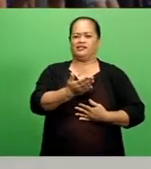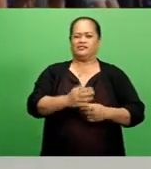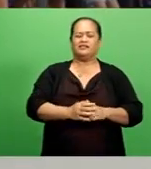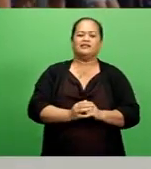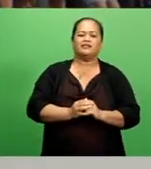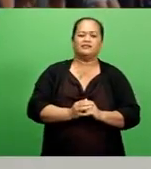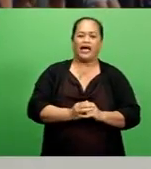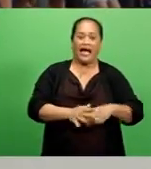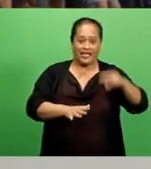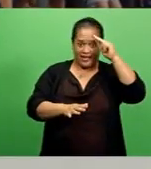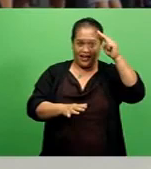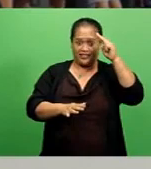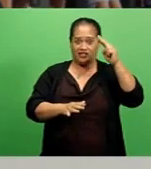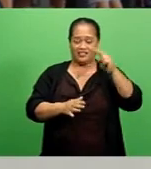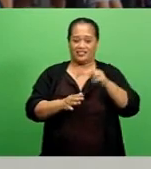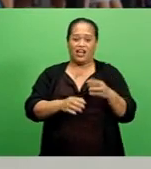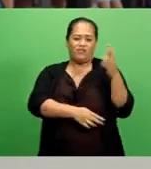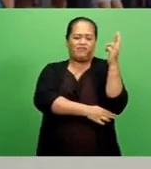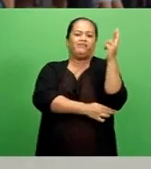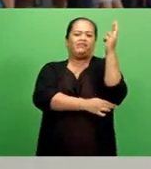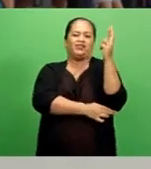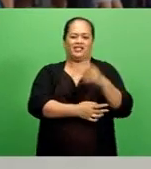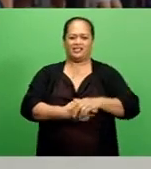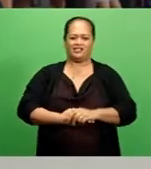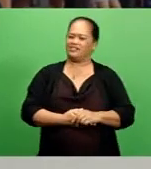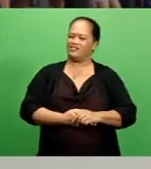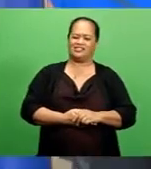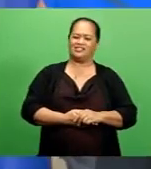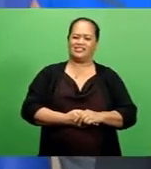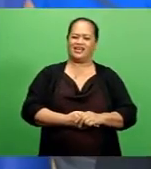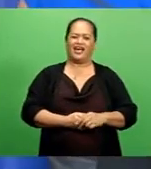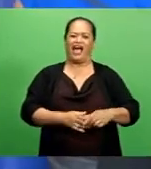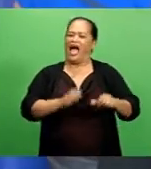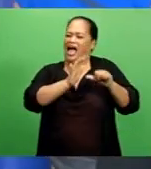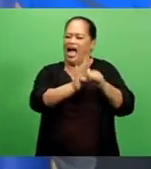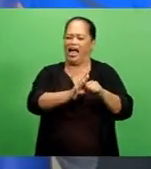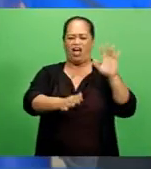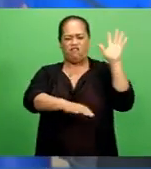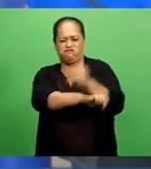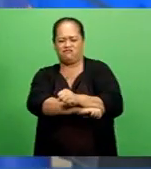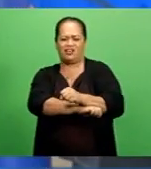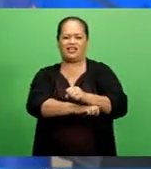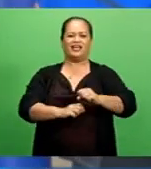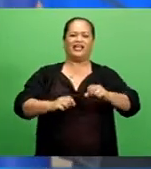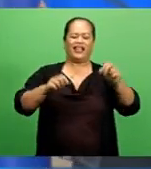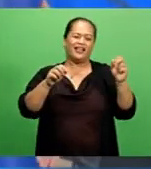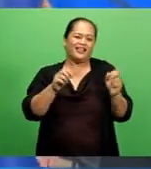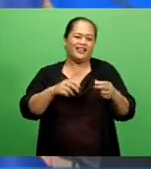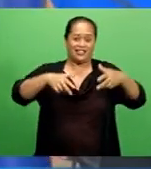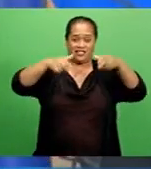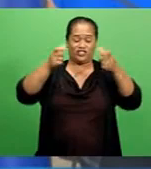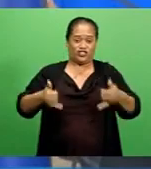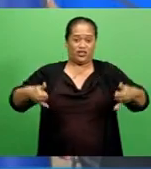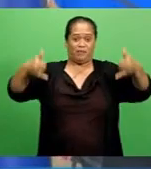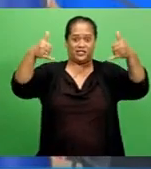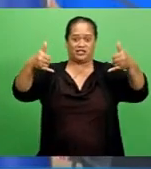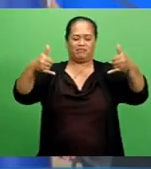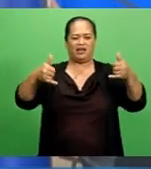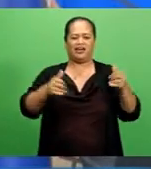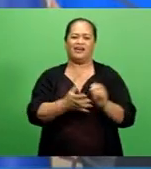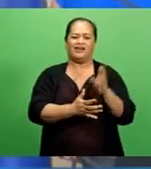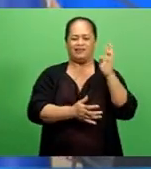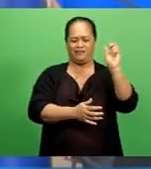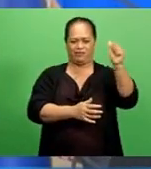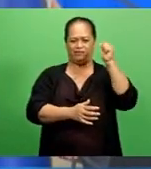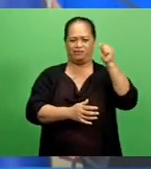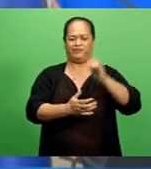and it's very hard, trying to get the title back. After a narrow 25-24 win over the Lions, the